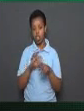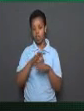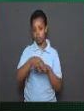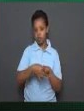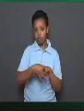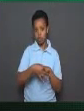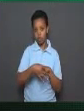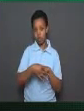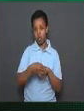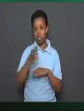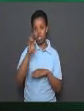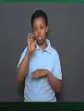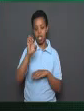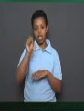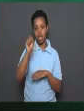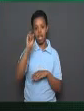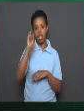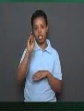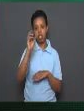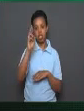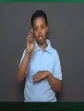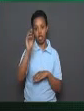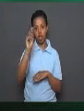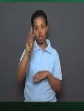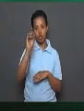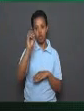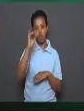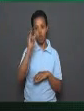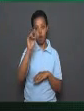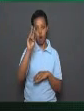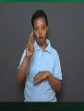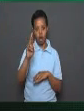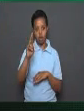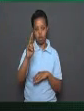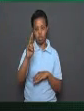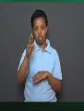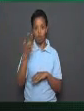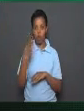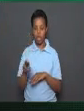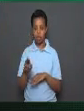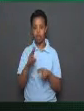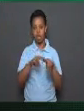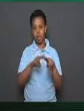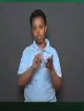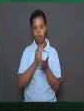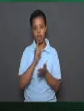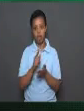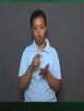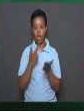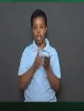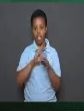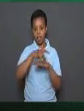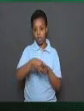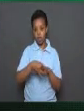called the reservoir of infection. The reservoir of infection can